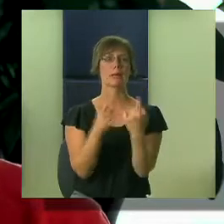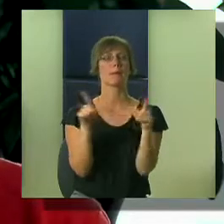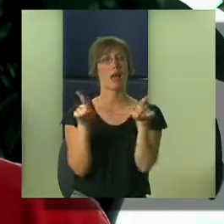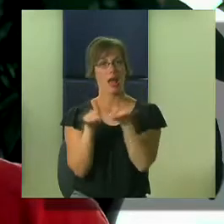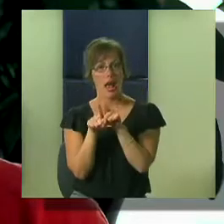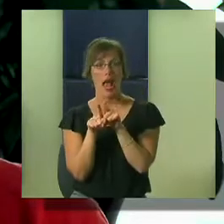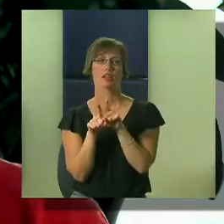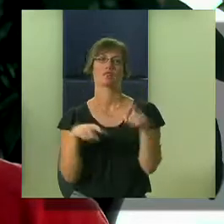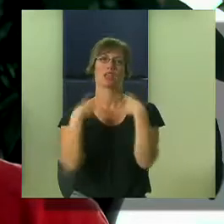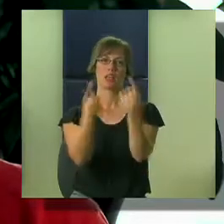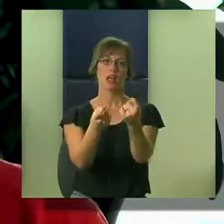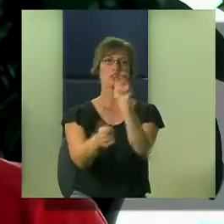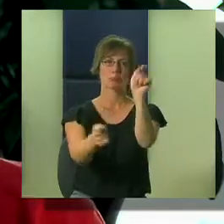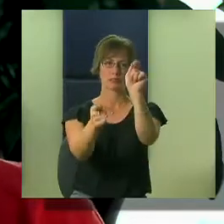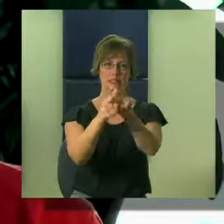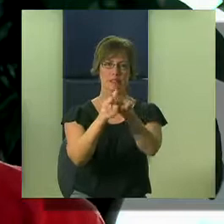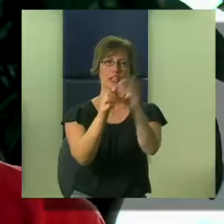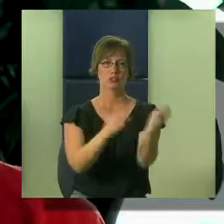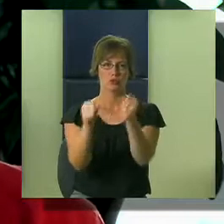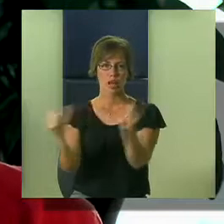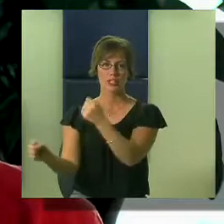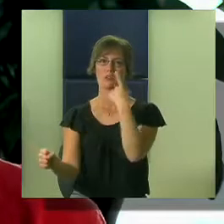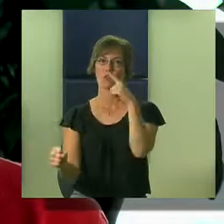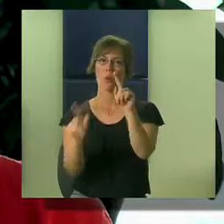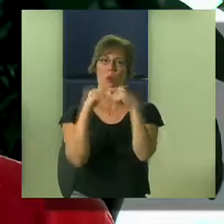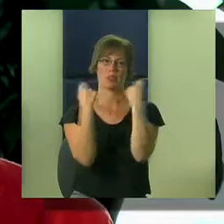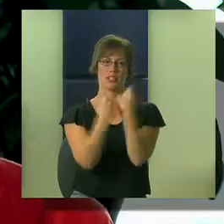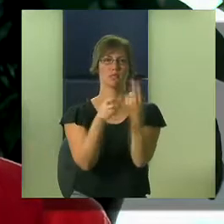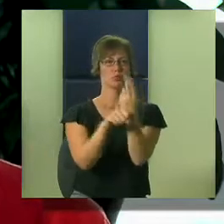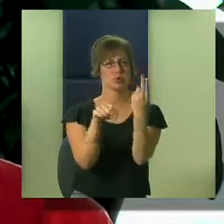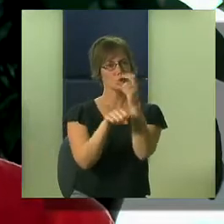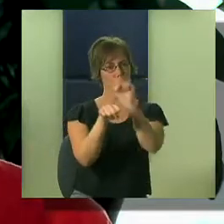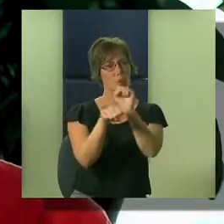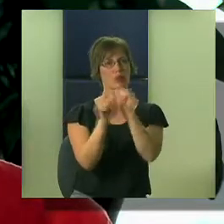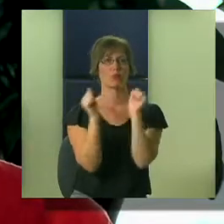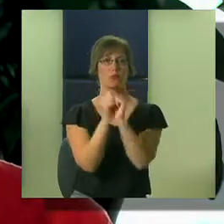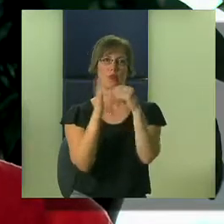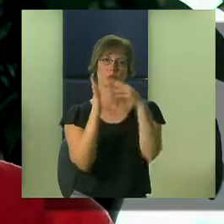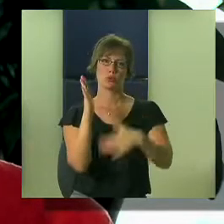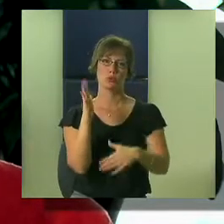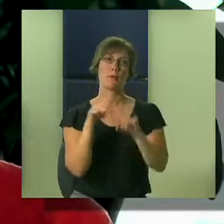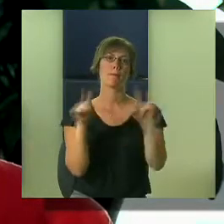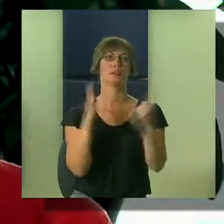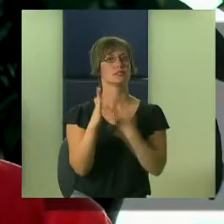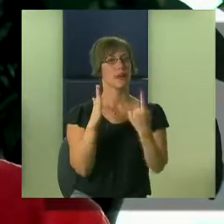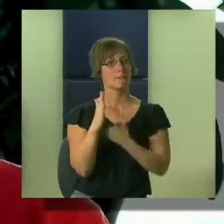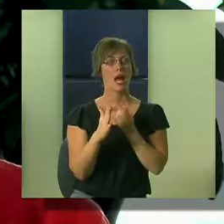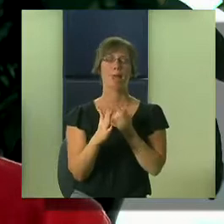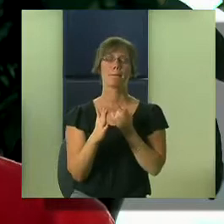team as well as giving specific strategies for my team to work with the